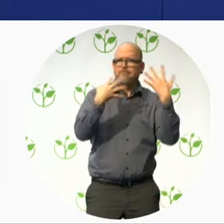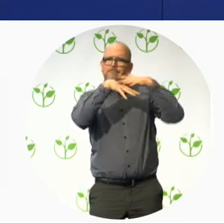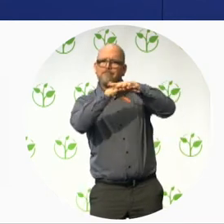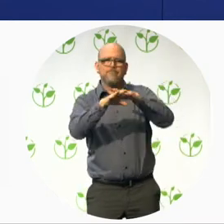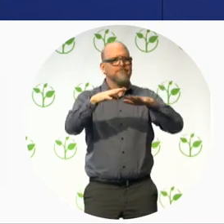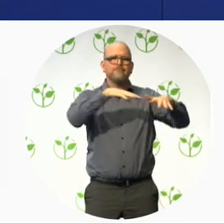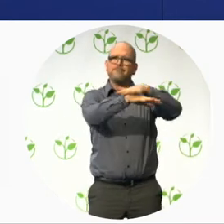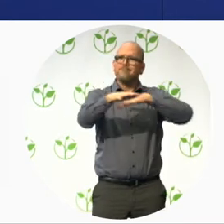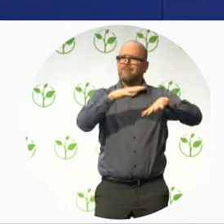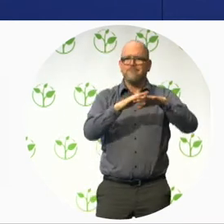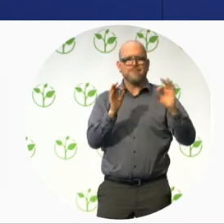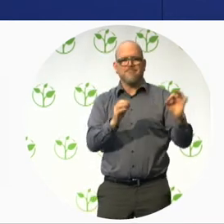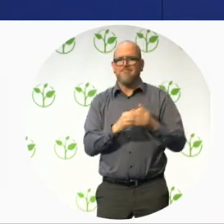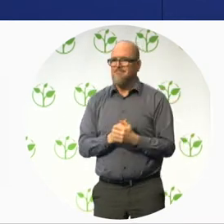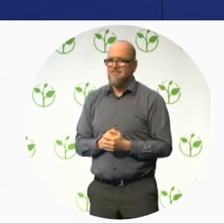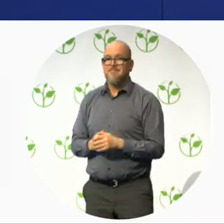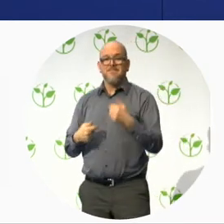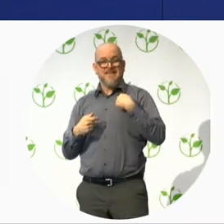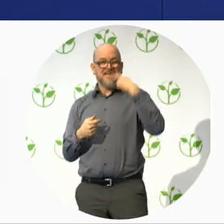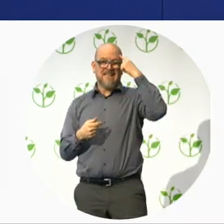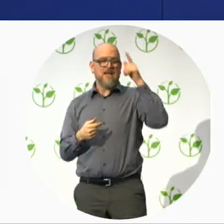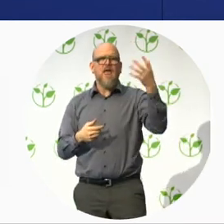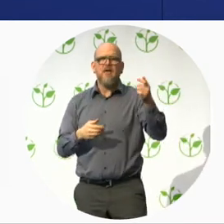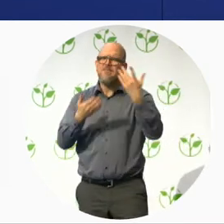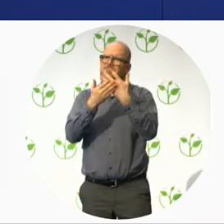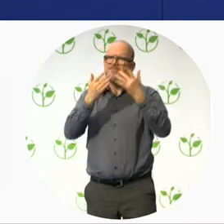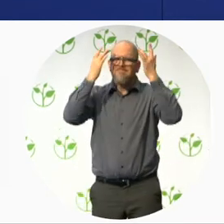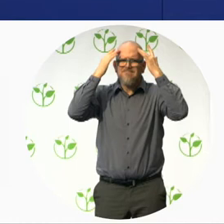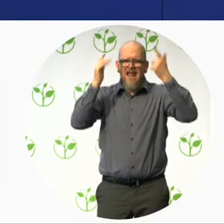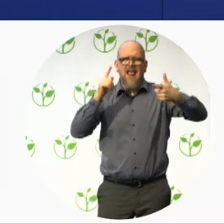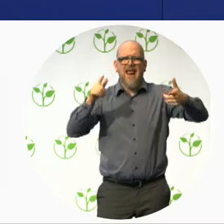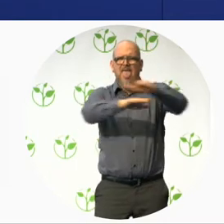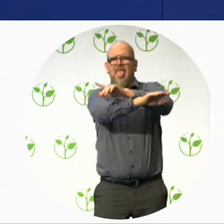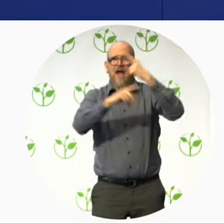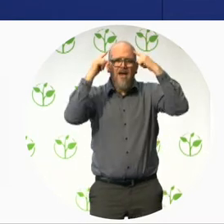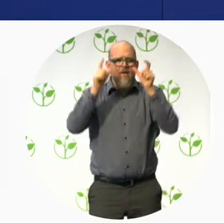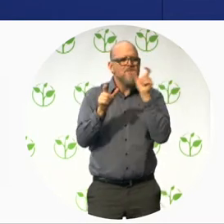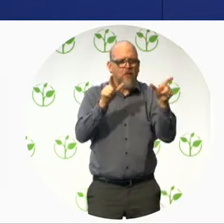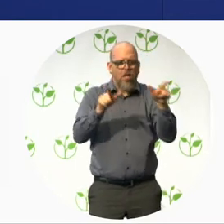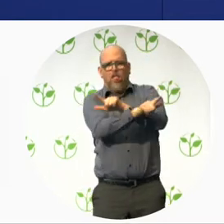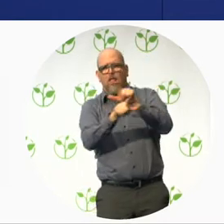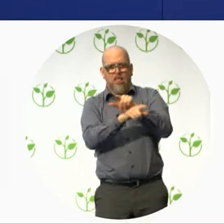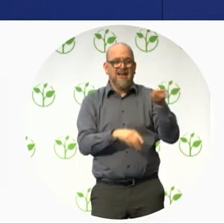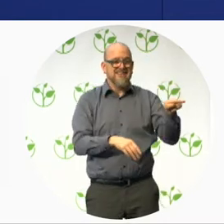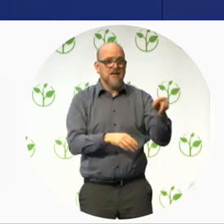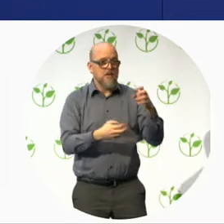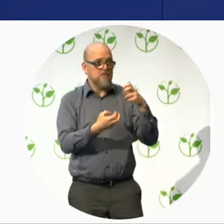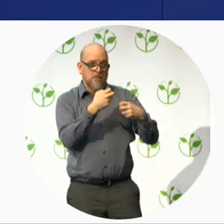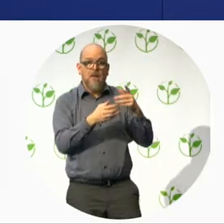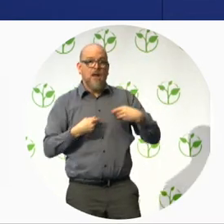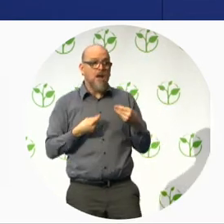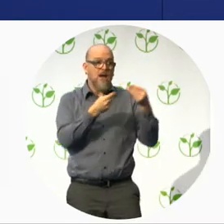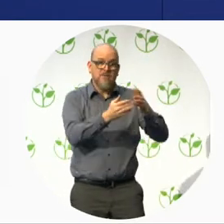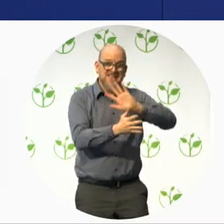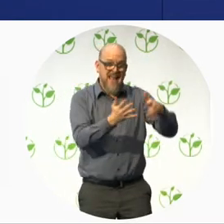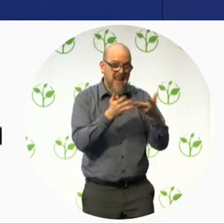language, I have to say. So I can only support my wonderful colleagues, all their passion and commitment, and say we need more bilingual